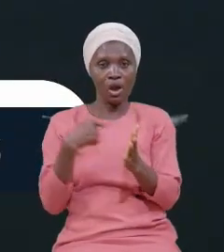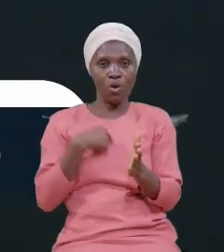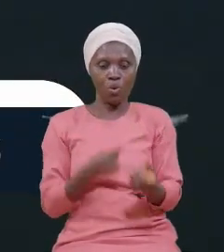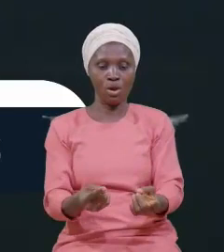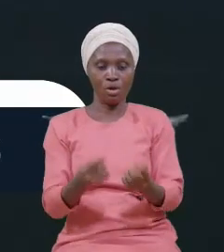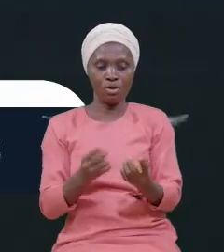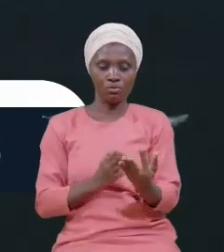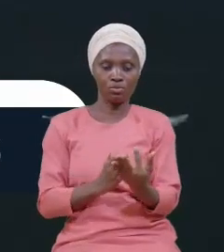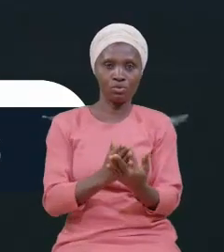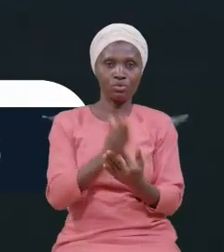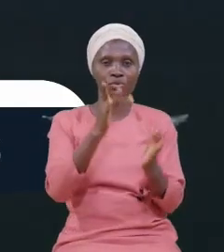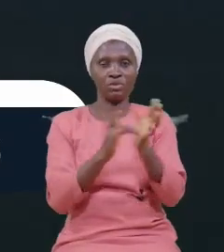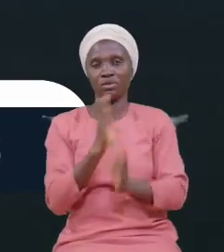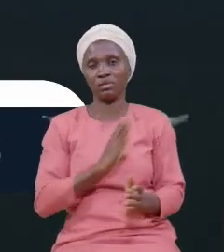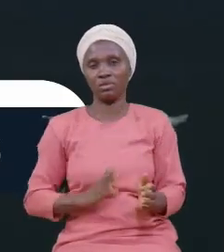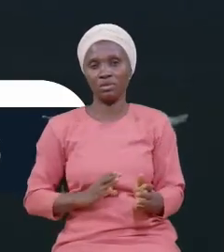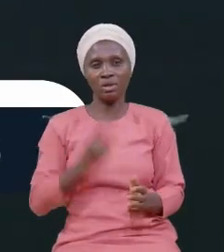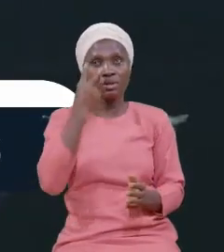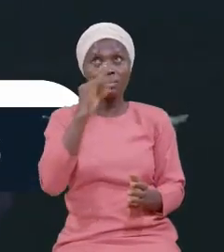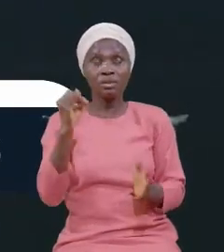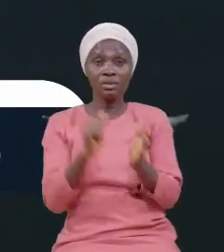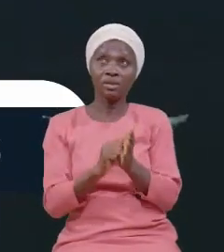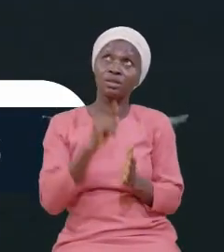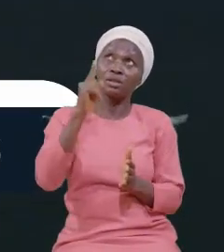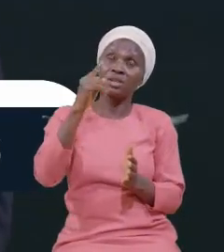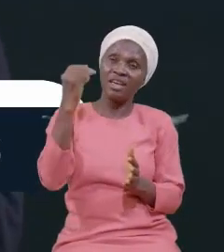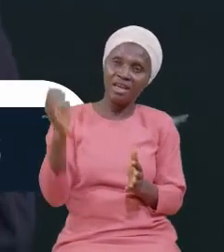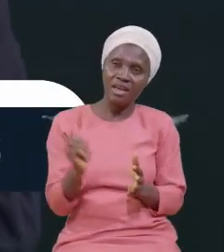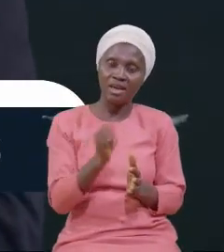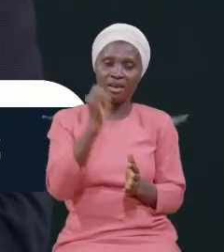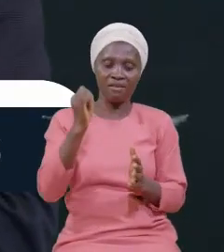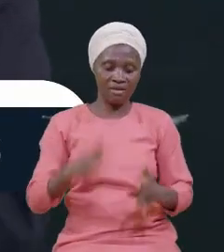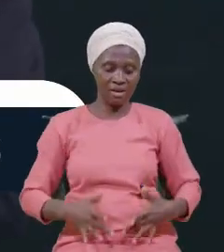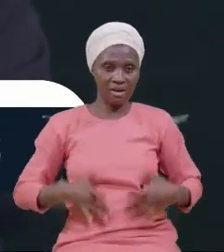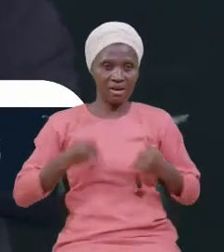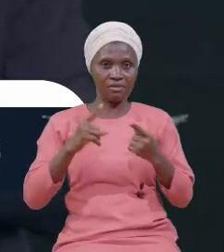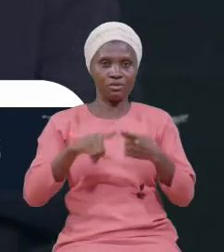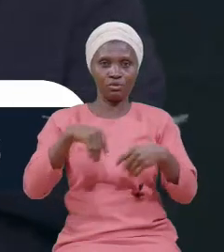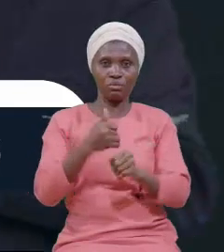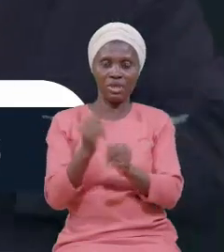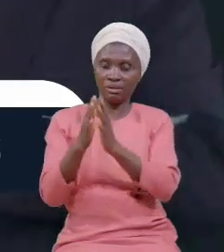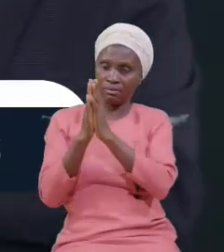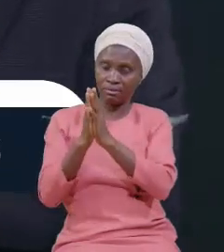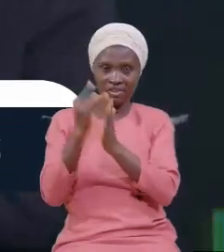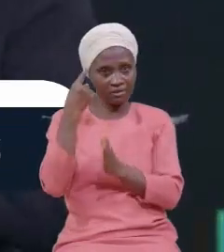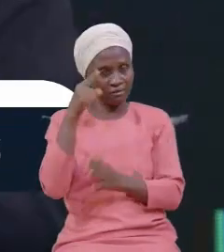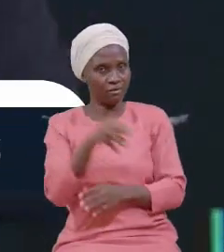seeing that he ever lived to make intercession for them. He